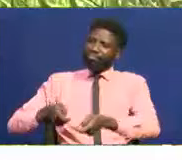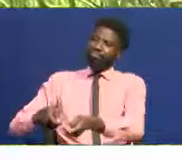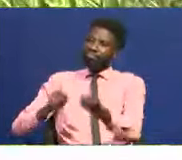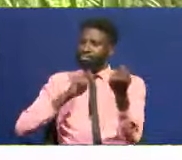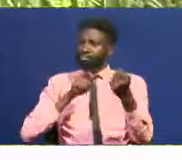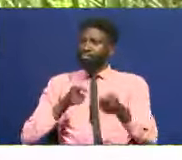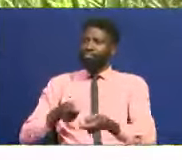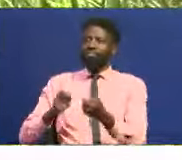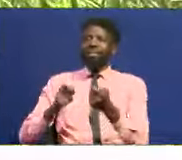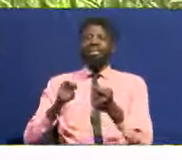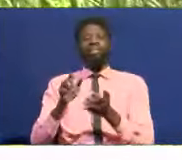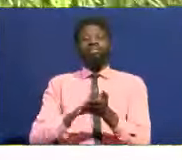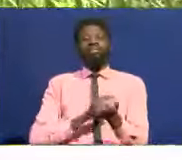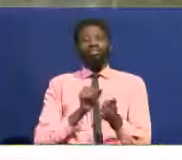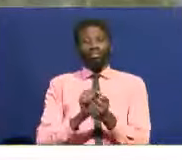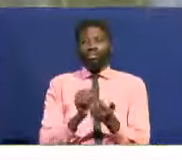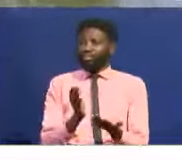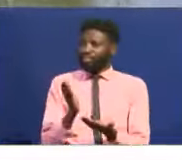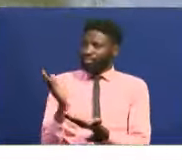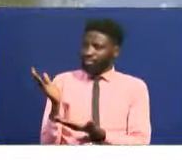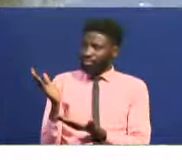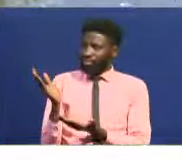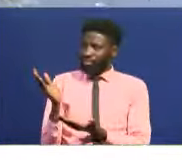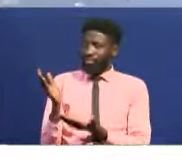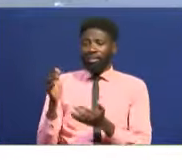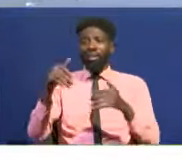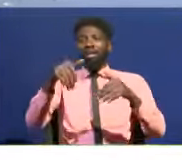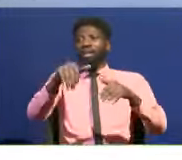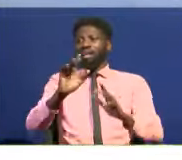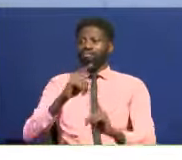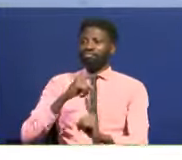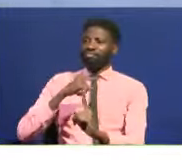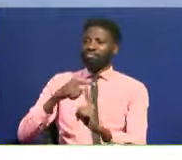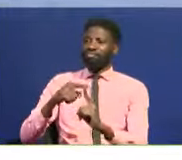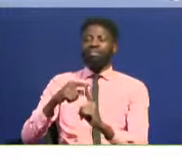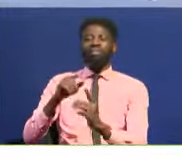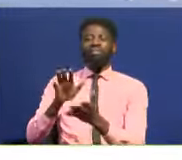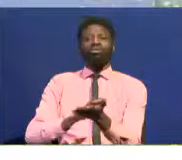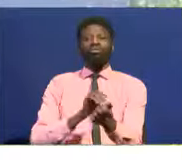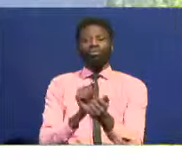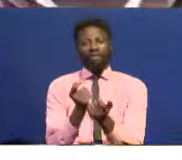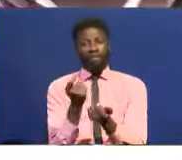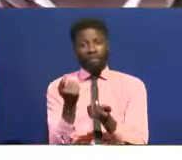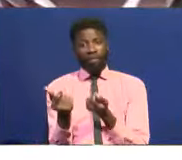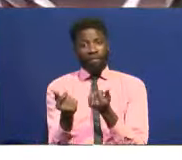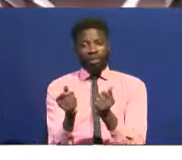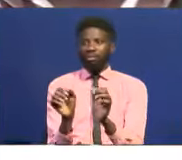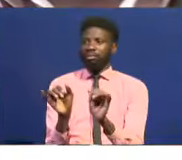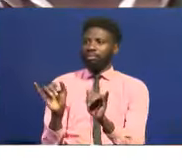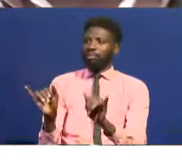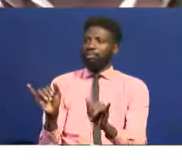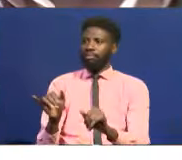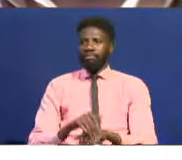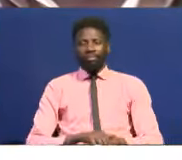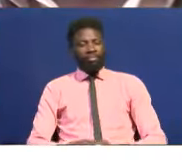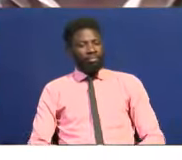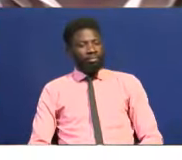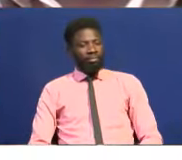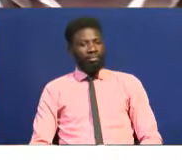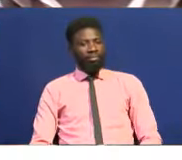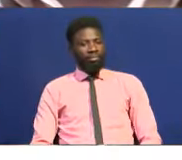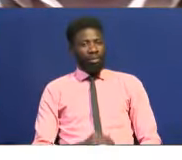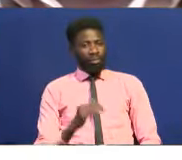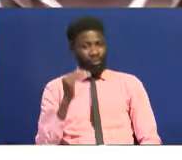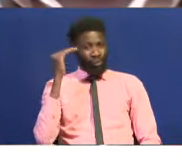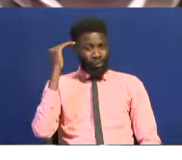sites. Graves have also been excavated by mining trucks, leaving only a few cemented ones intact. We know what it takes for, you